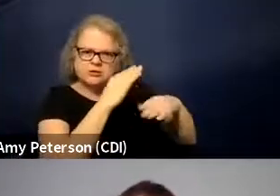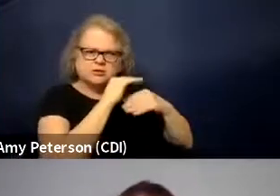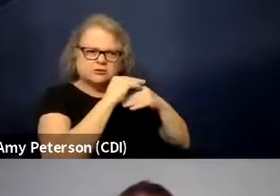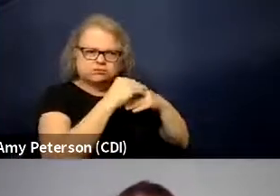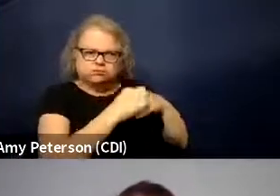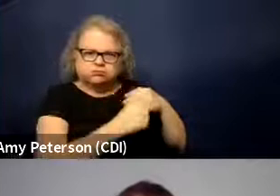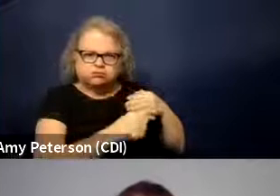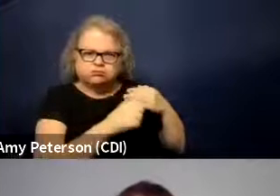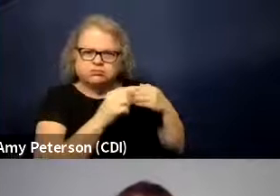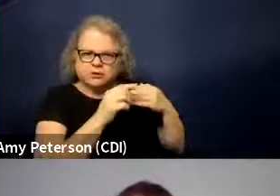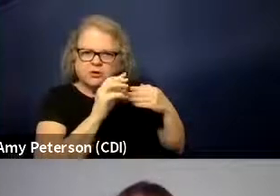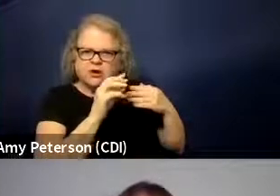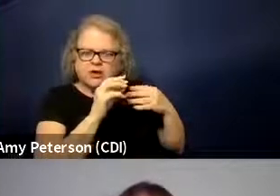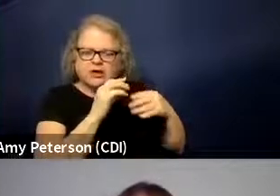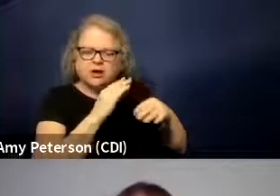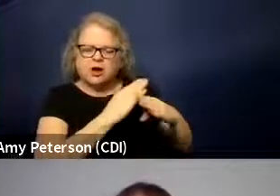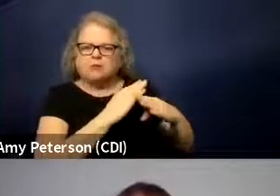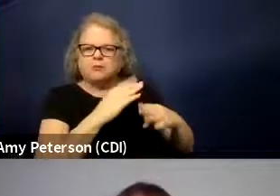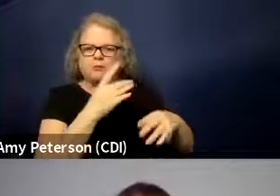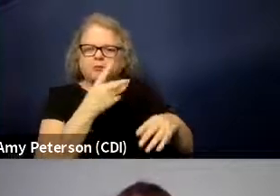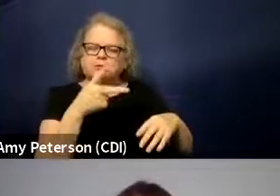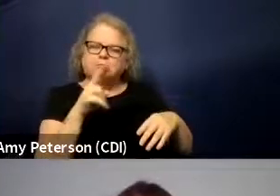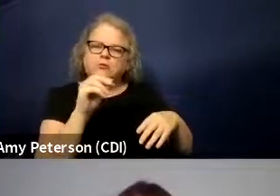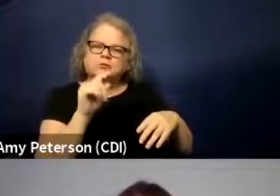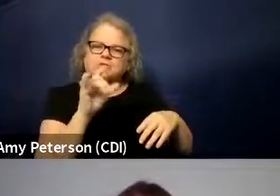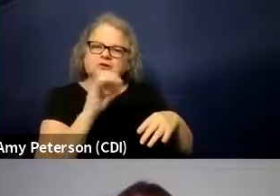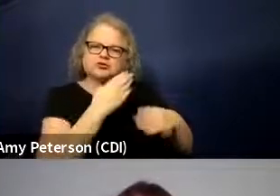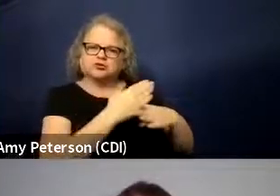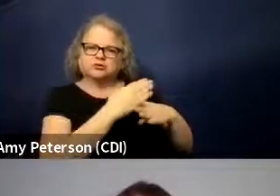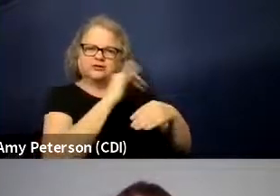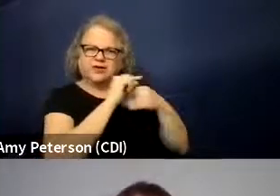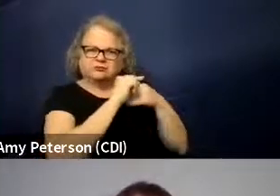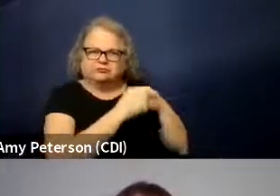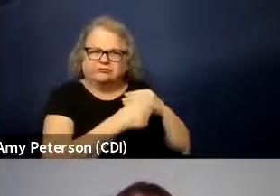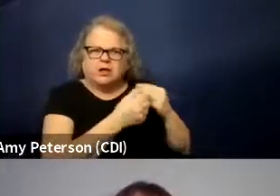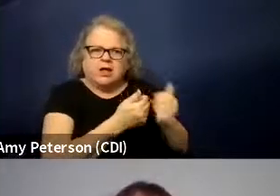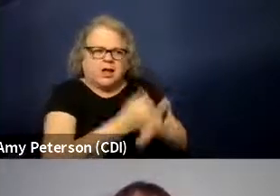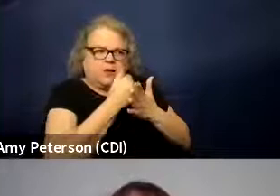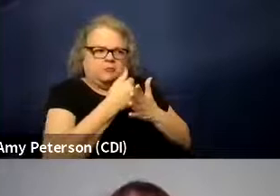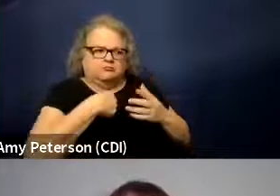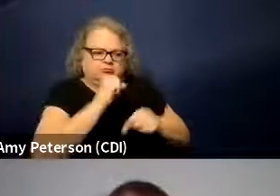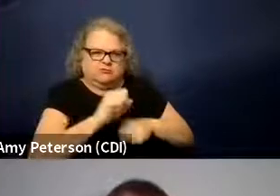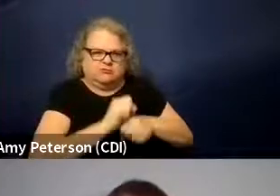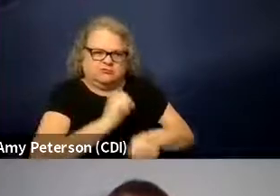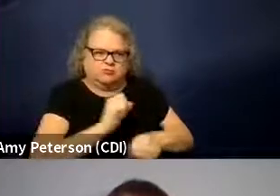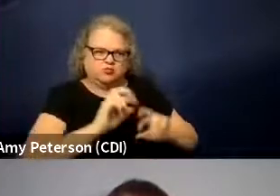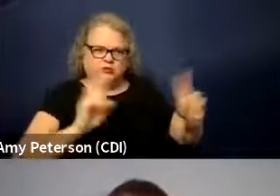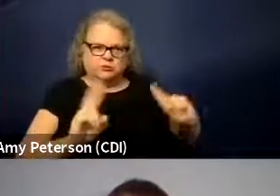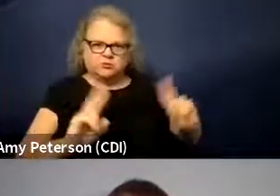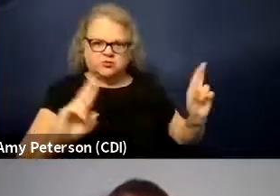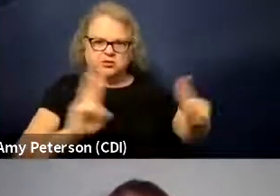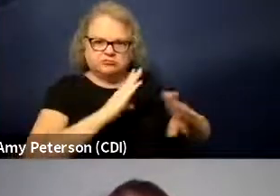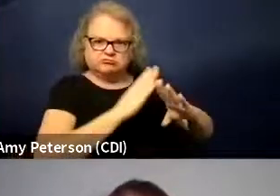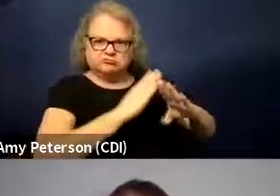It's actually a sign that the vaccine is working. There is one vaccine